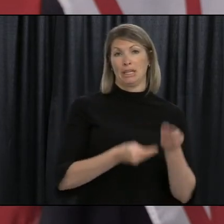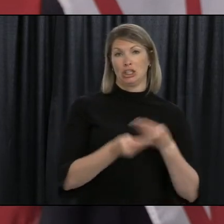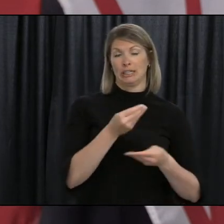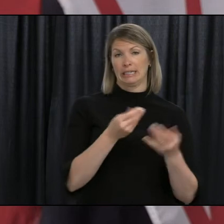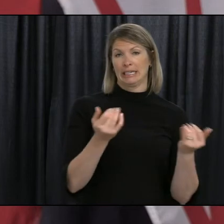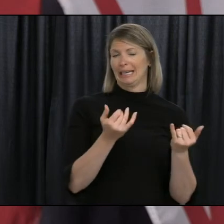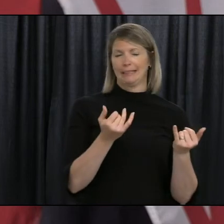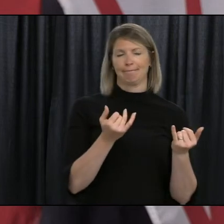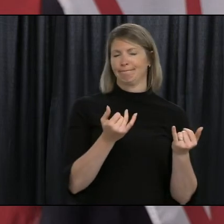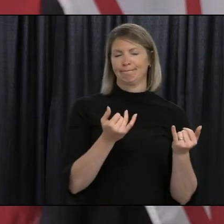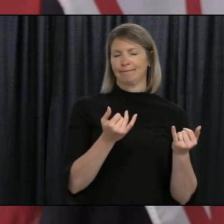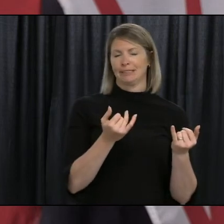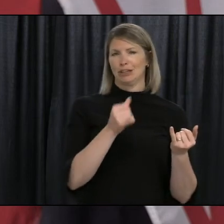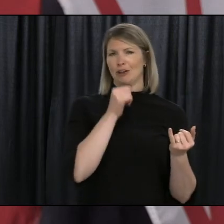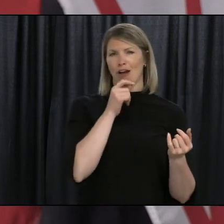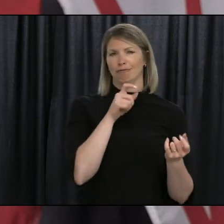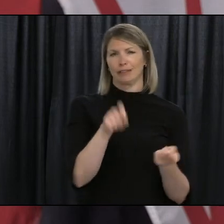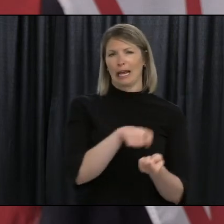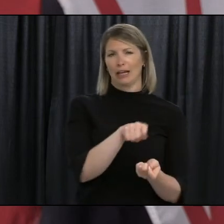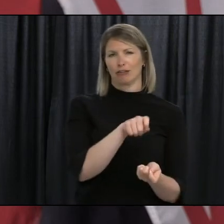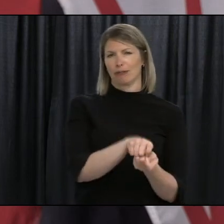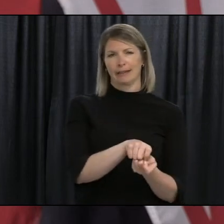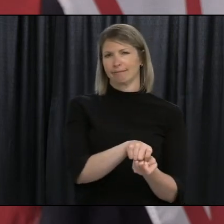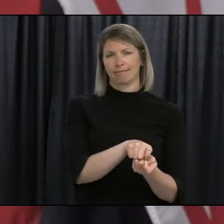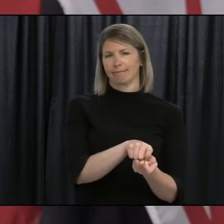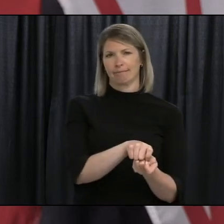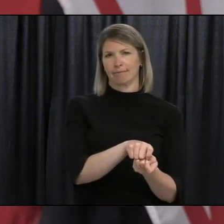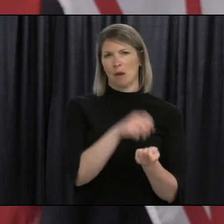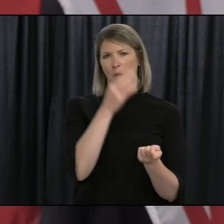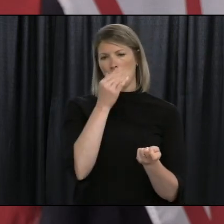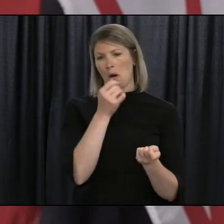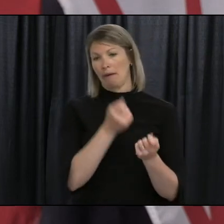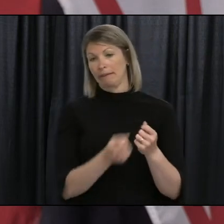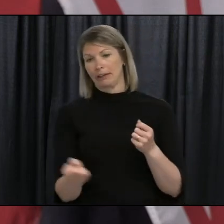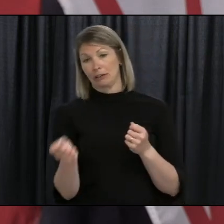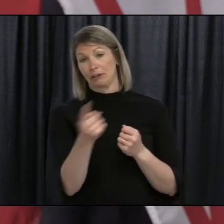be considerably different than the variances on a year-over-year basis.